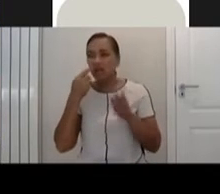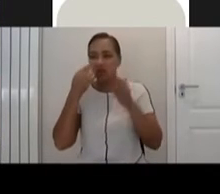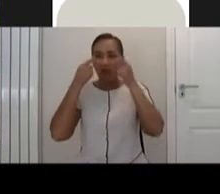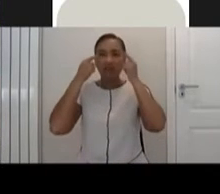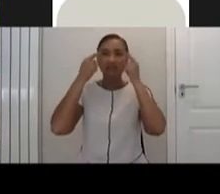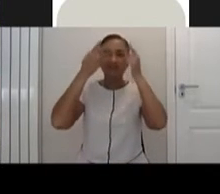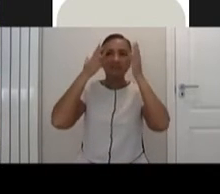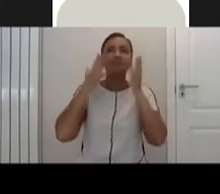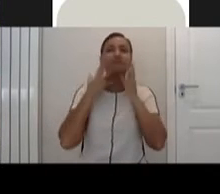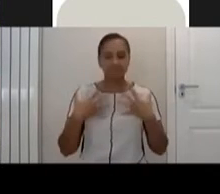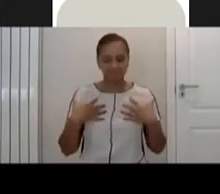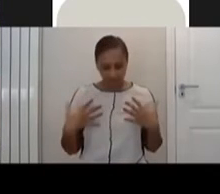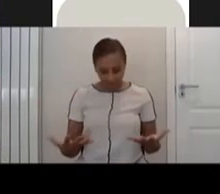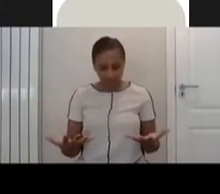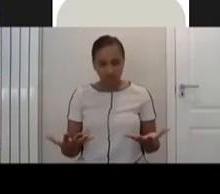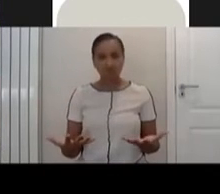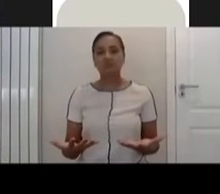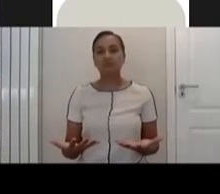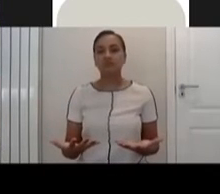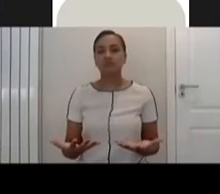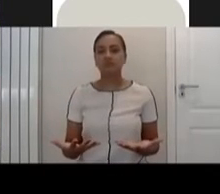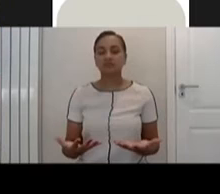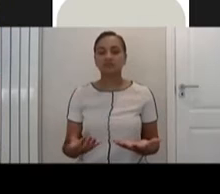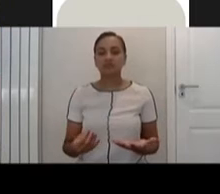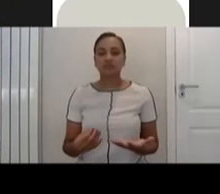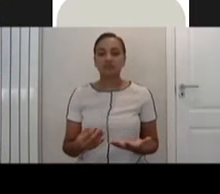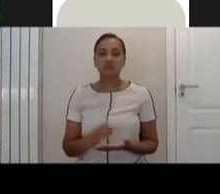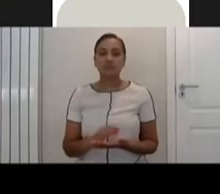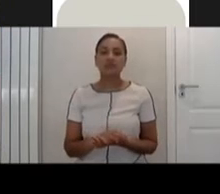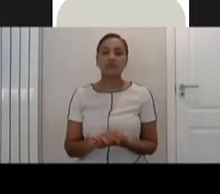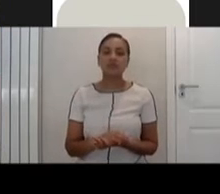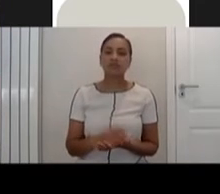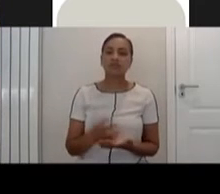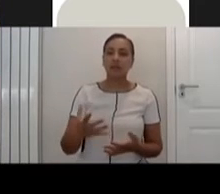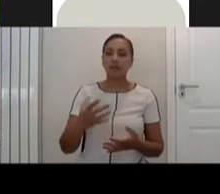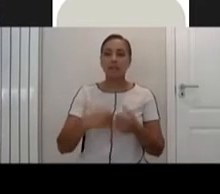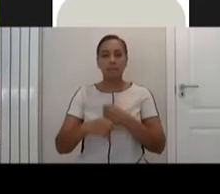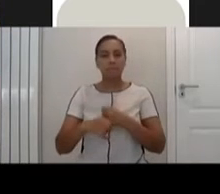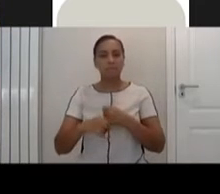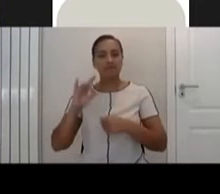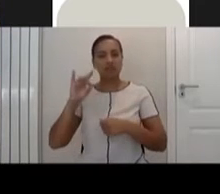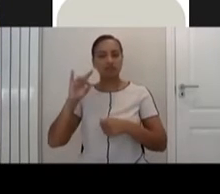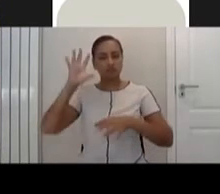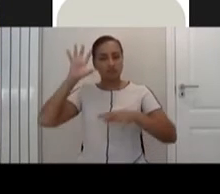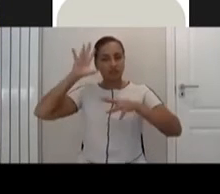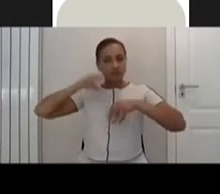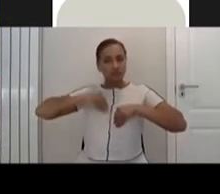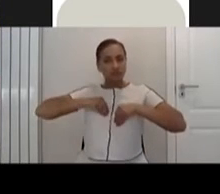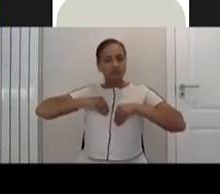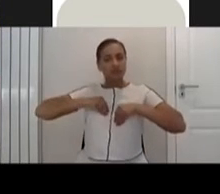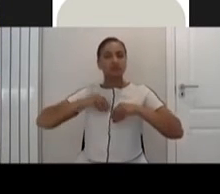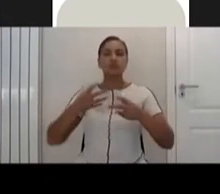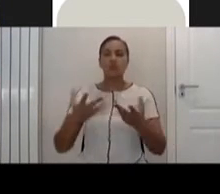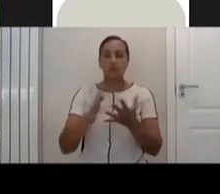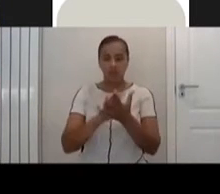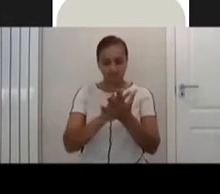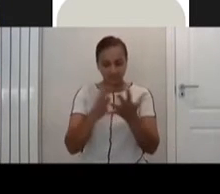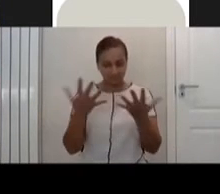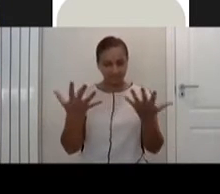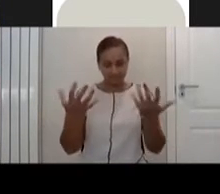eye, you know, and become infected that way, or whether you're actually doing that with your hand.